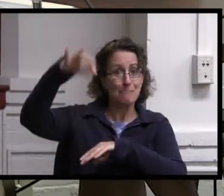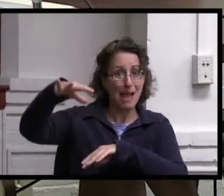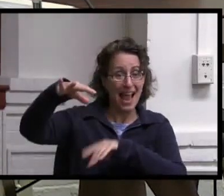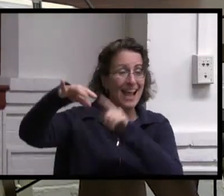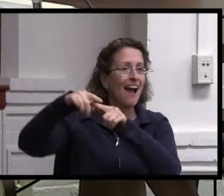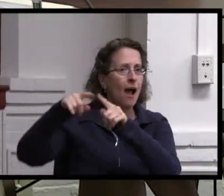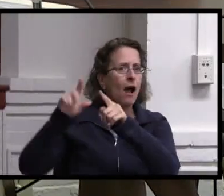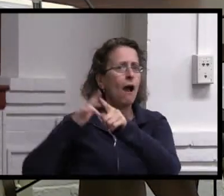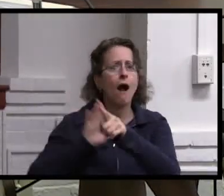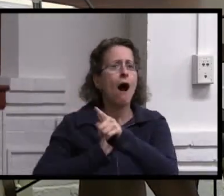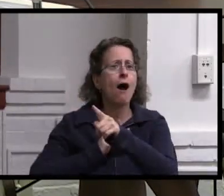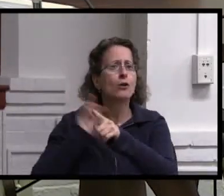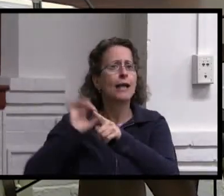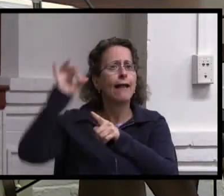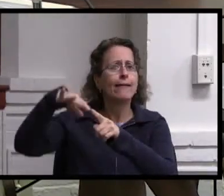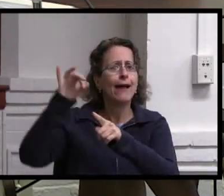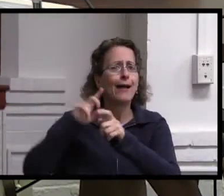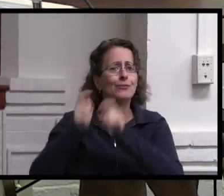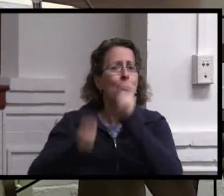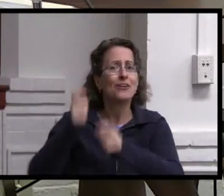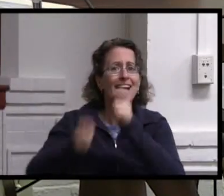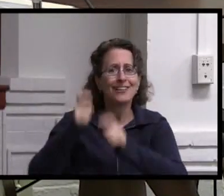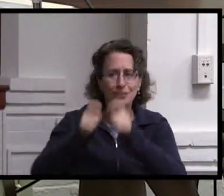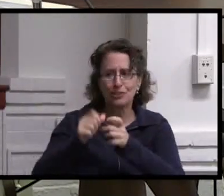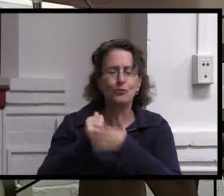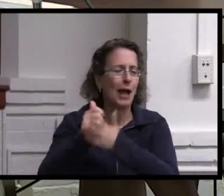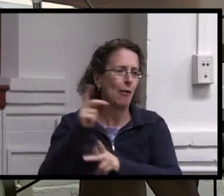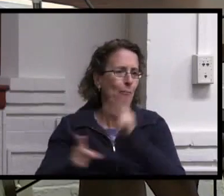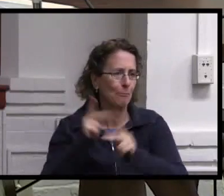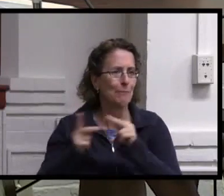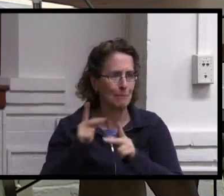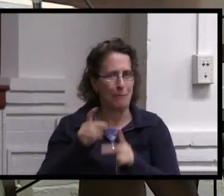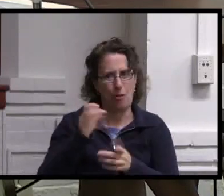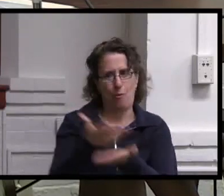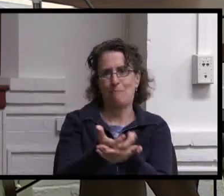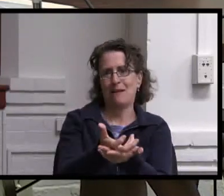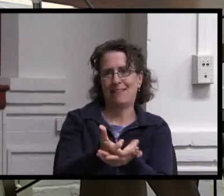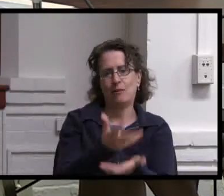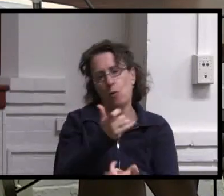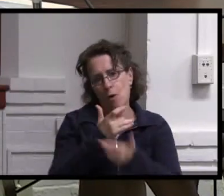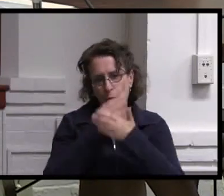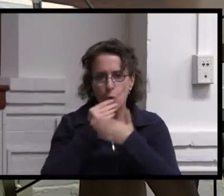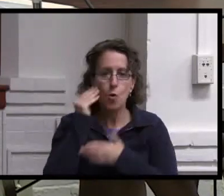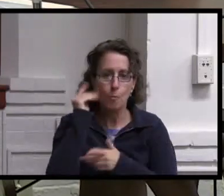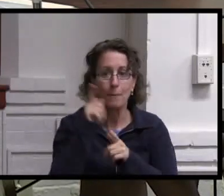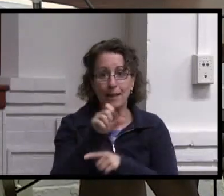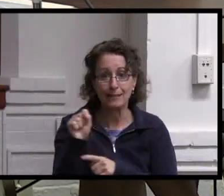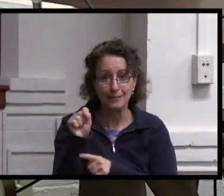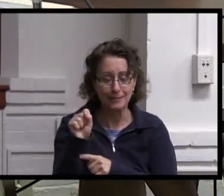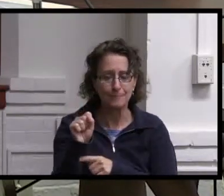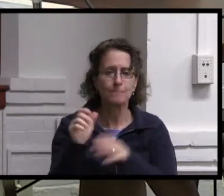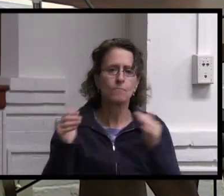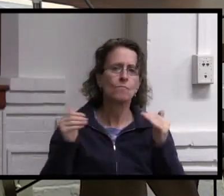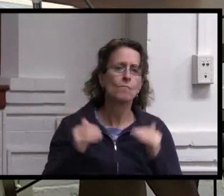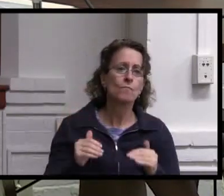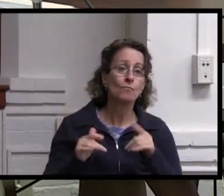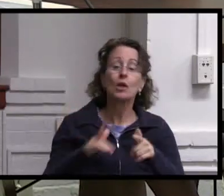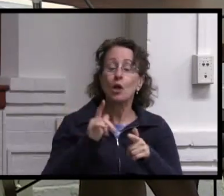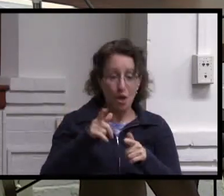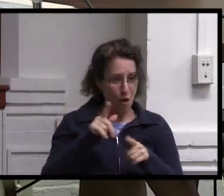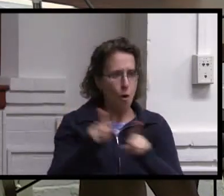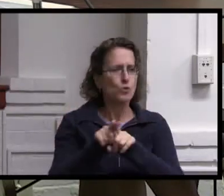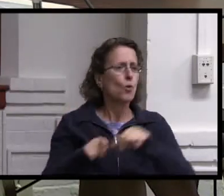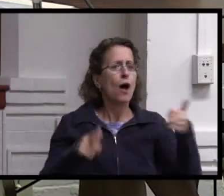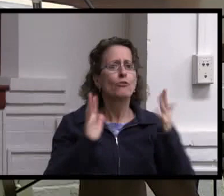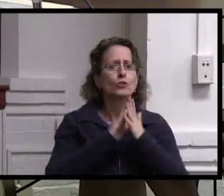by local artists. And in Philadelphia, I just learned today, they recently started an initiative that allows people to text